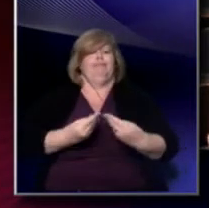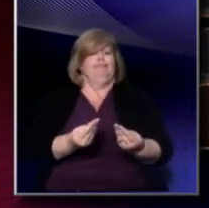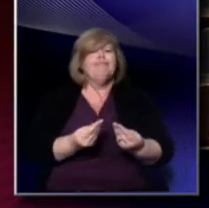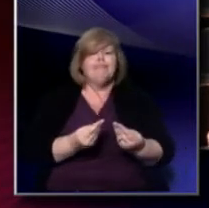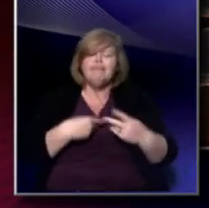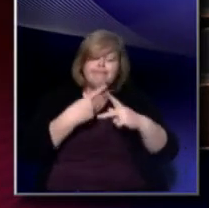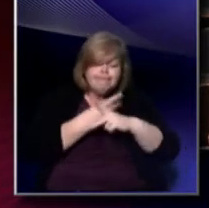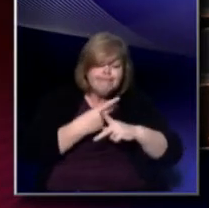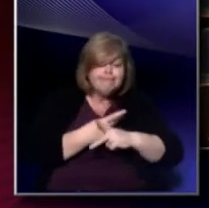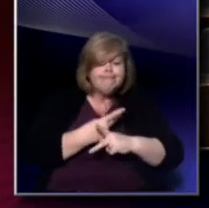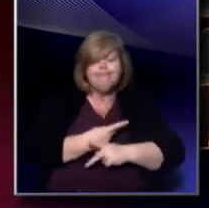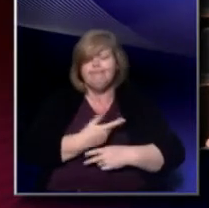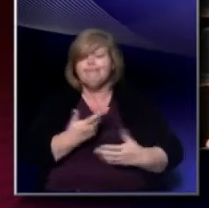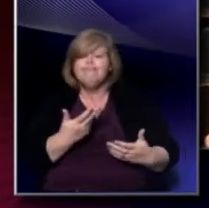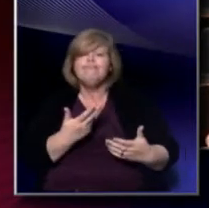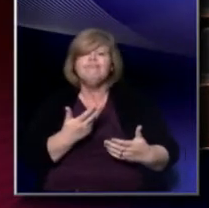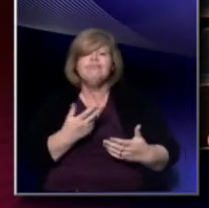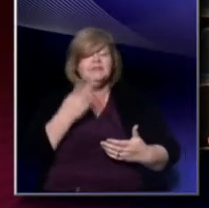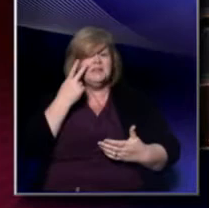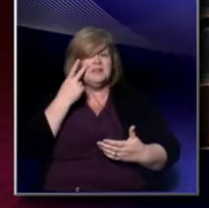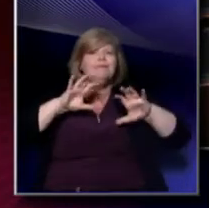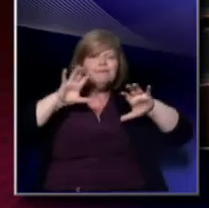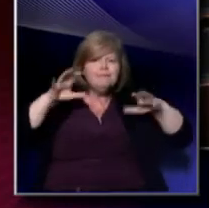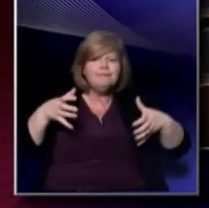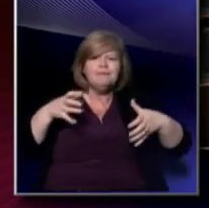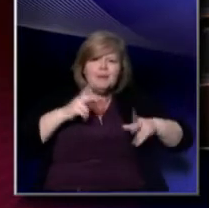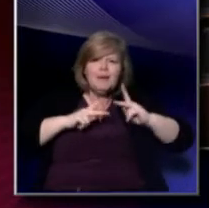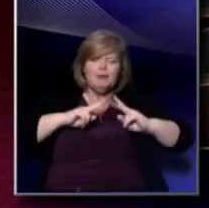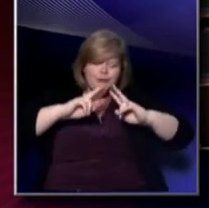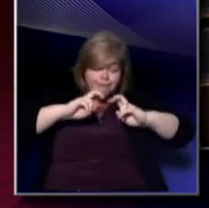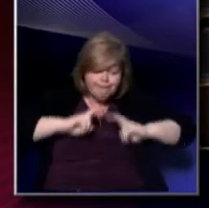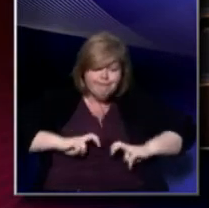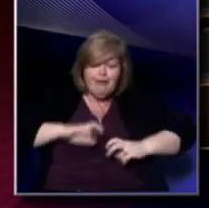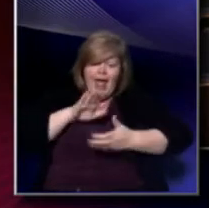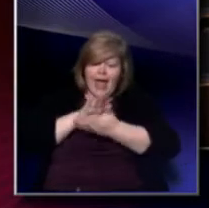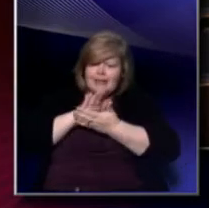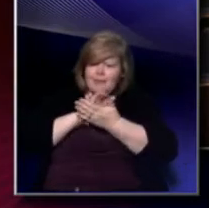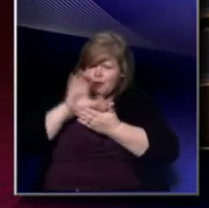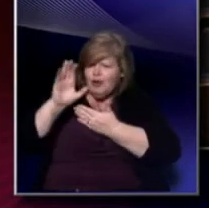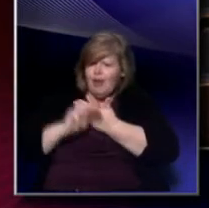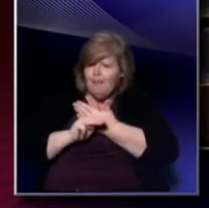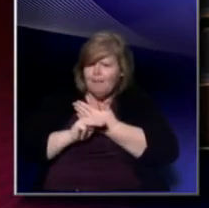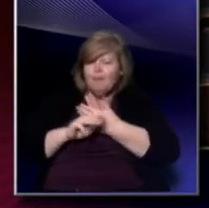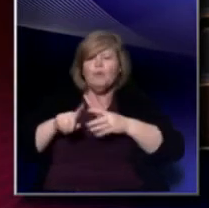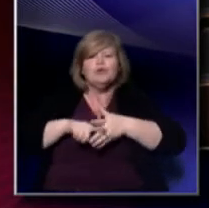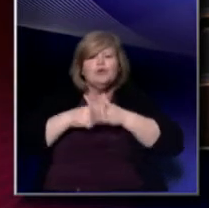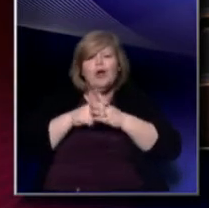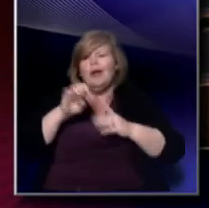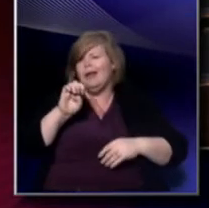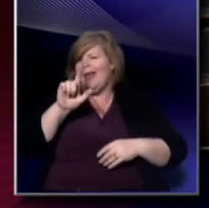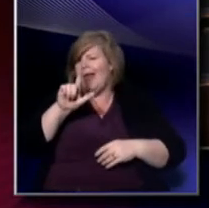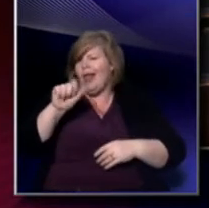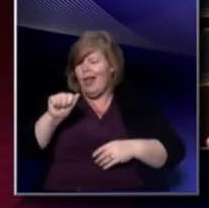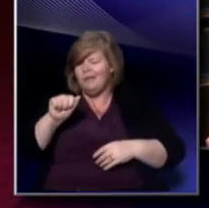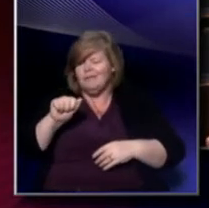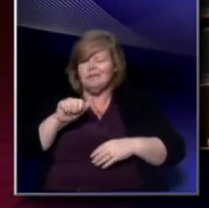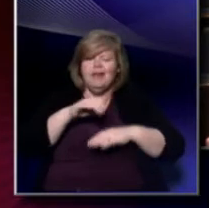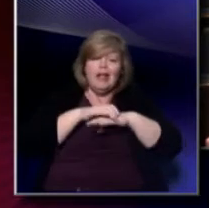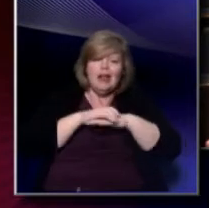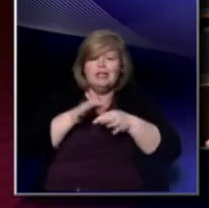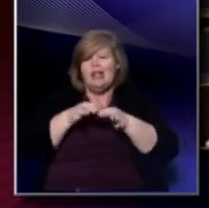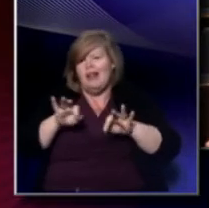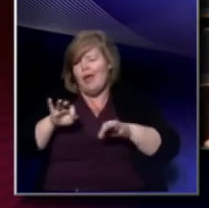through and see if that's anything that we want to adopt. The academic curriculum, which we'll start with ELA curriculum, the English Language Arts.